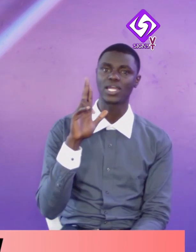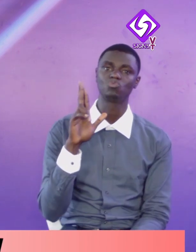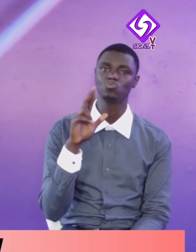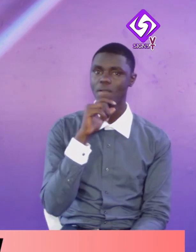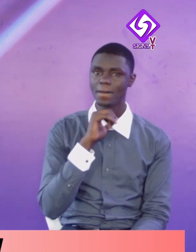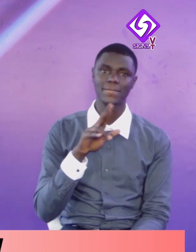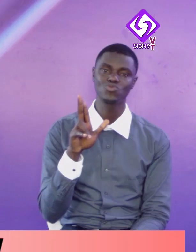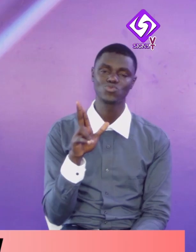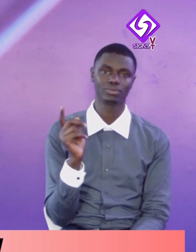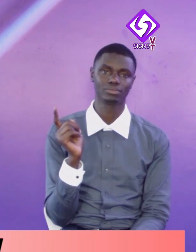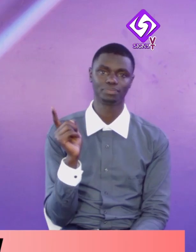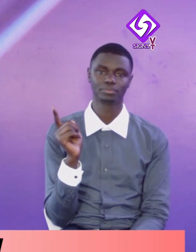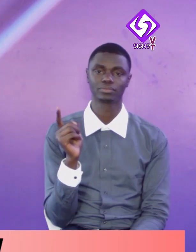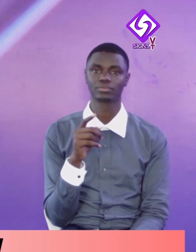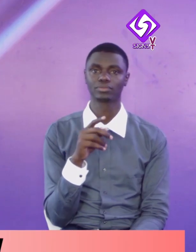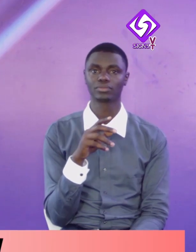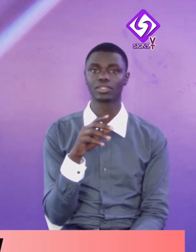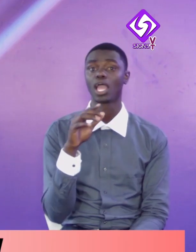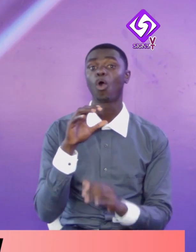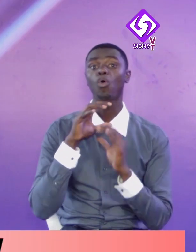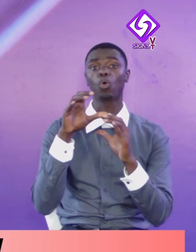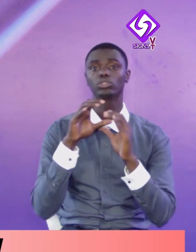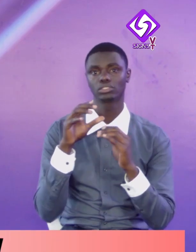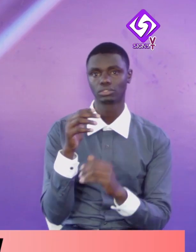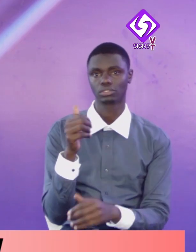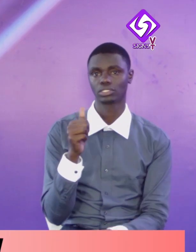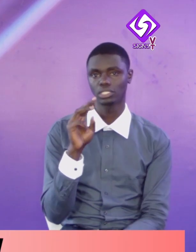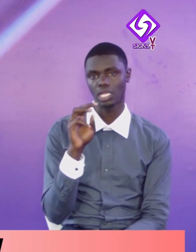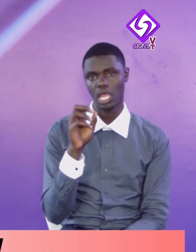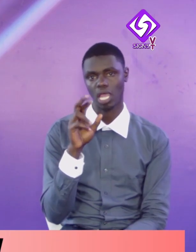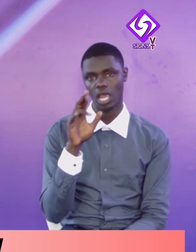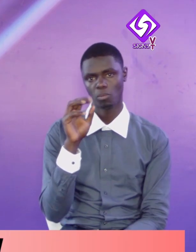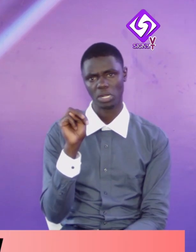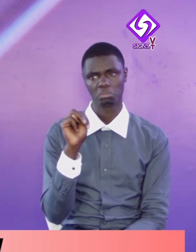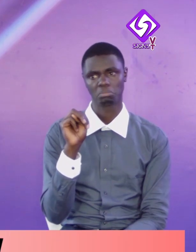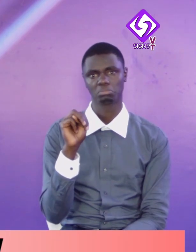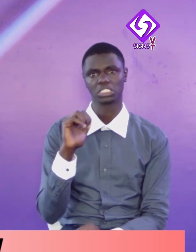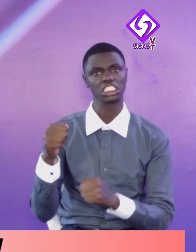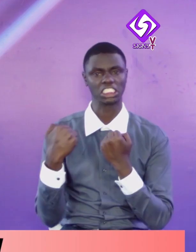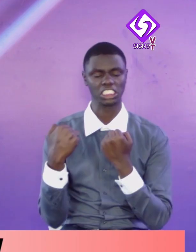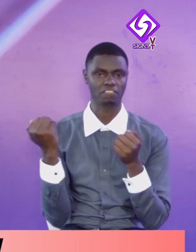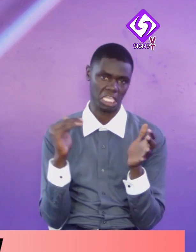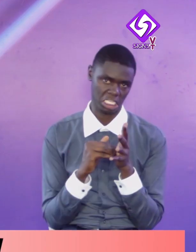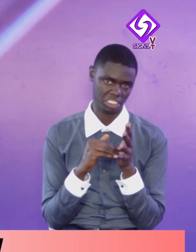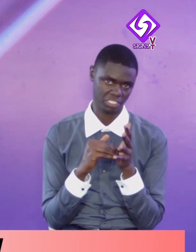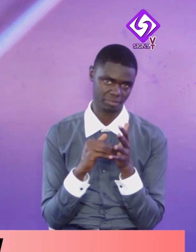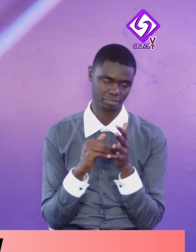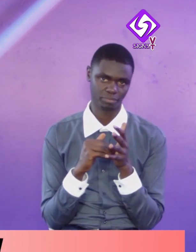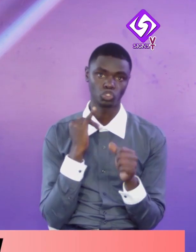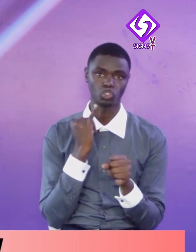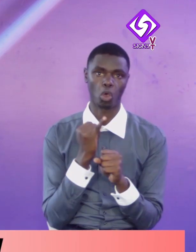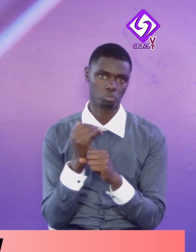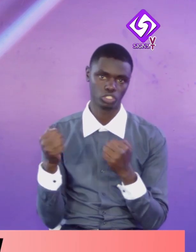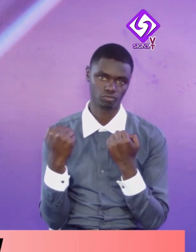where Ruben Amorim's job is kind of secure once again after